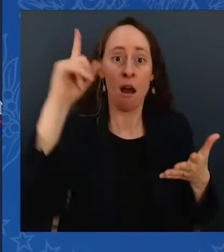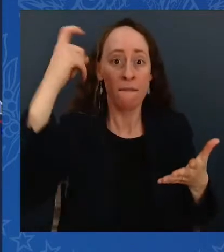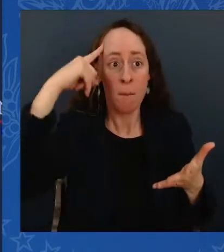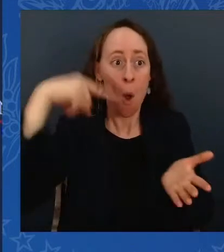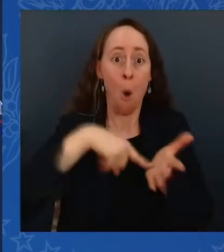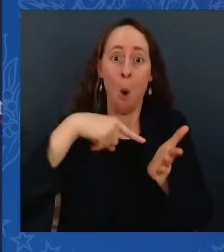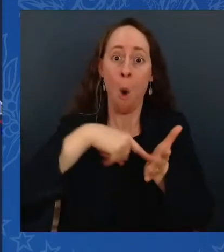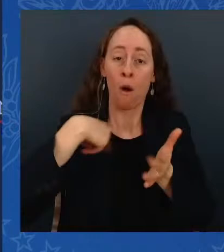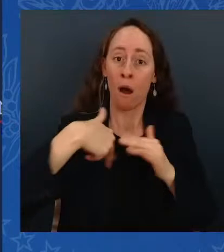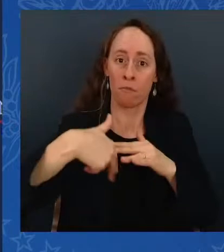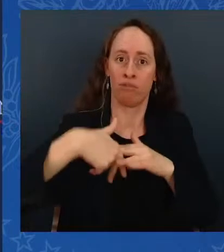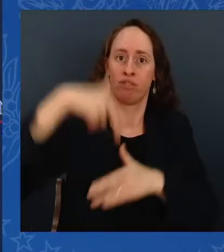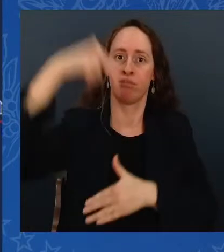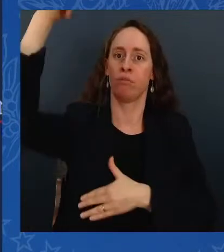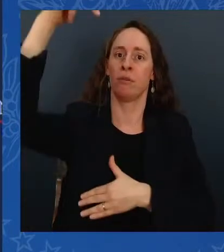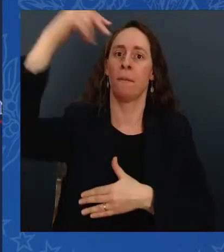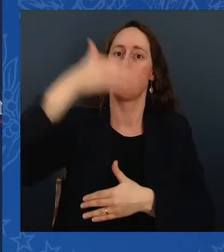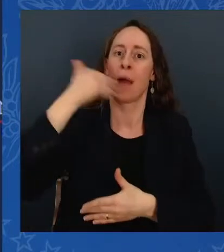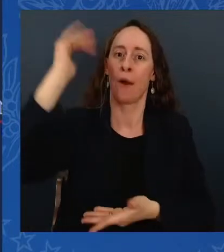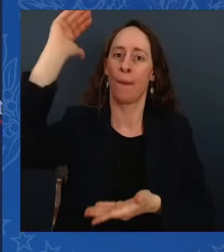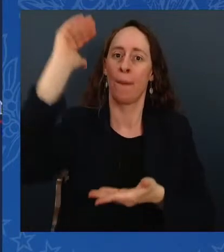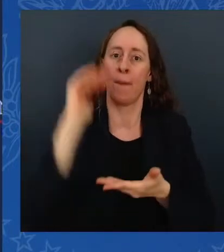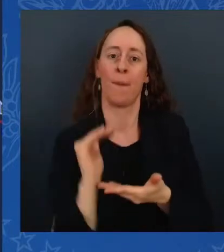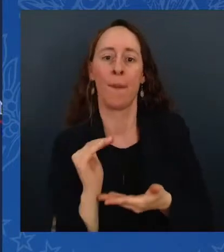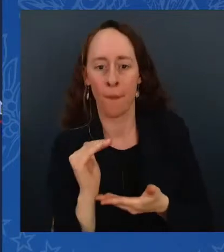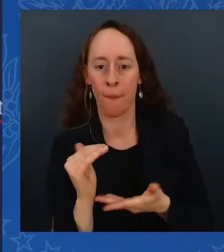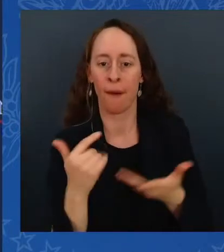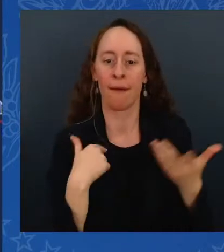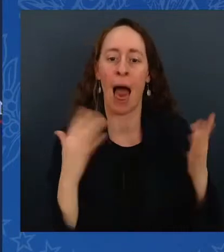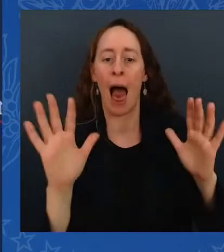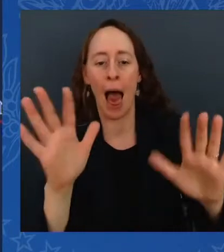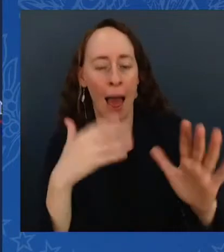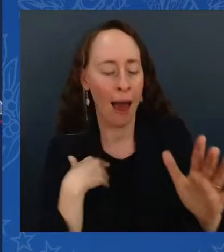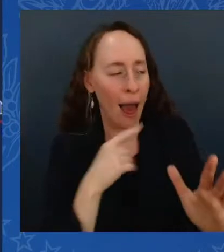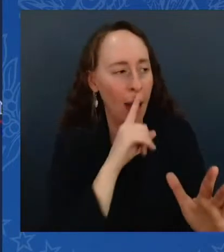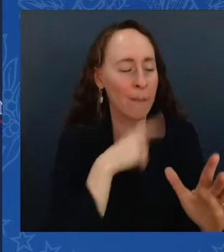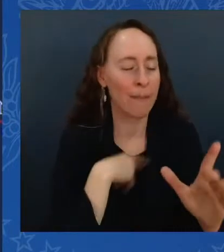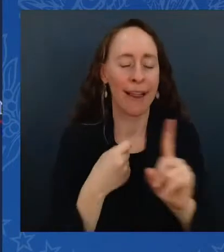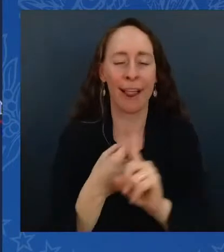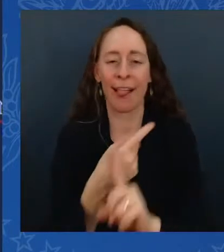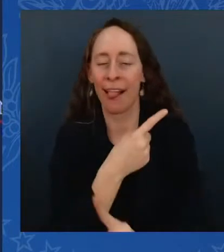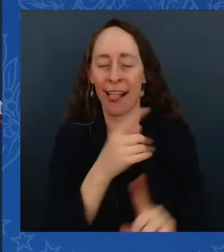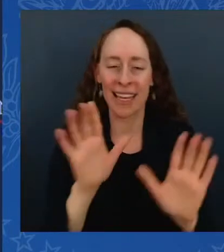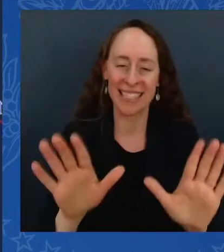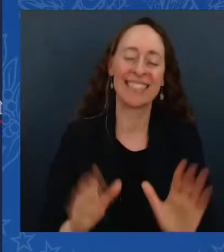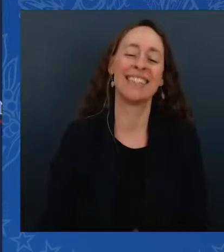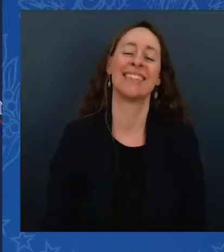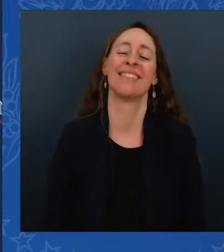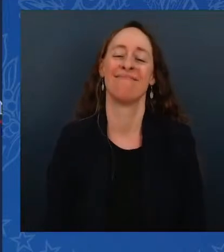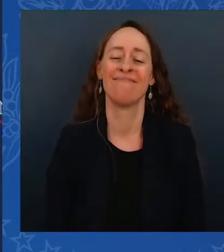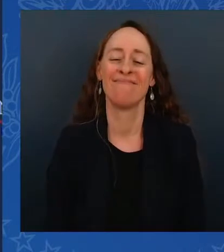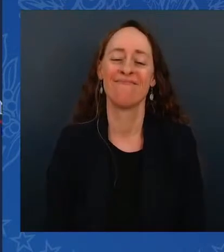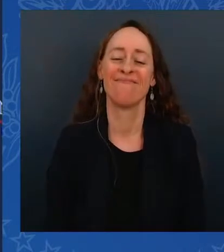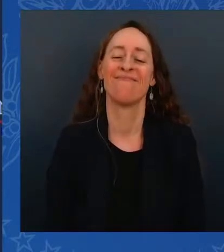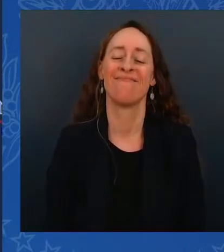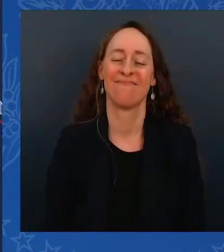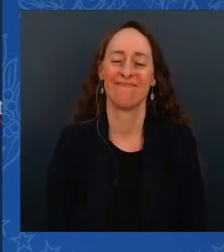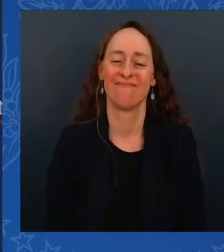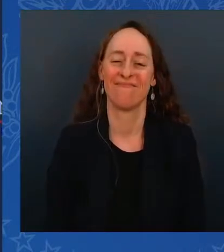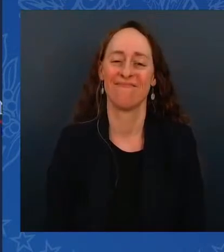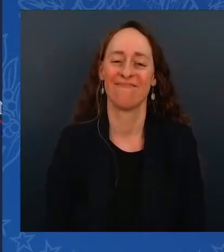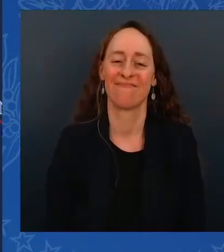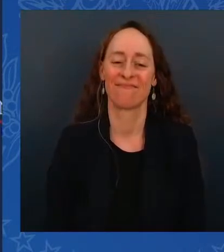I don't get going, my stuff. But my point is, That includes restoring the